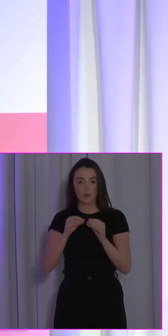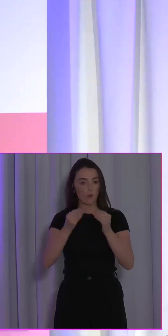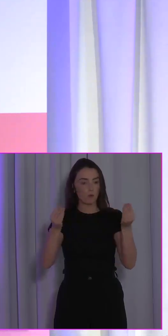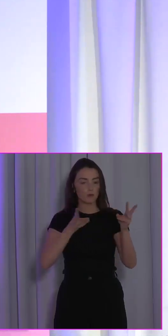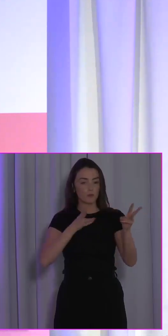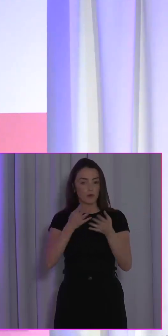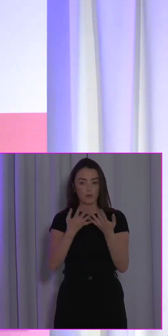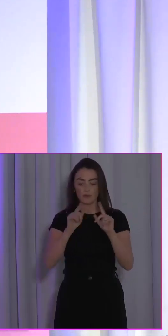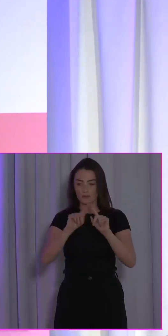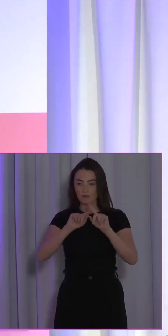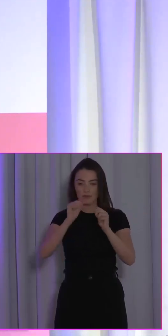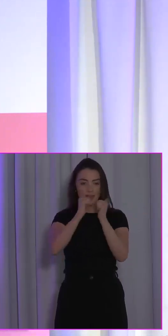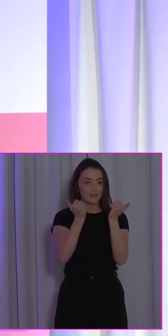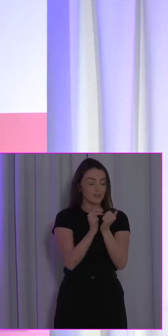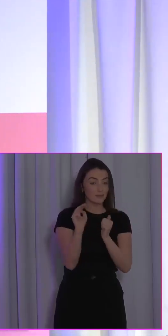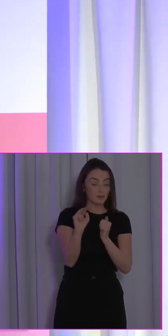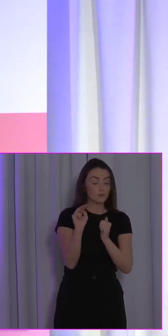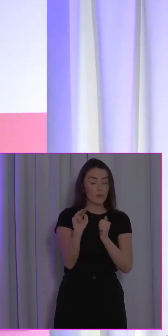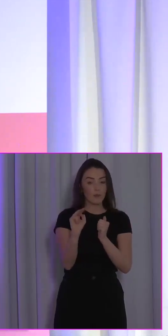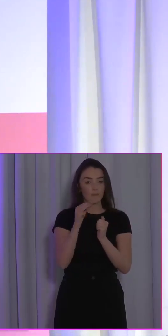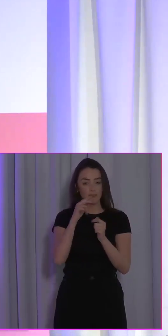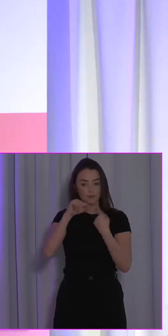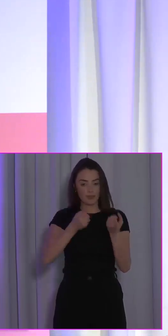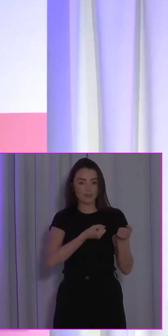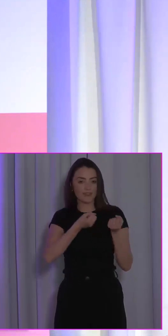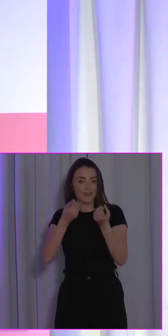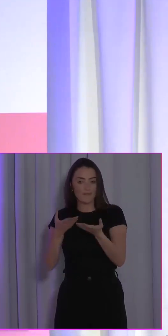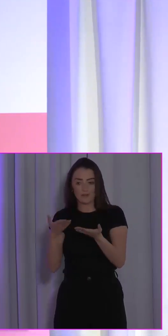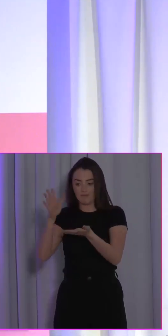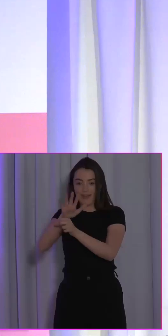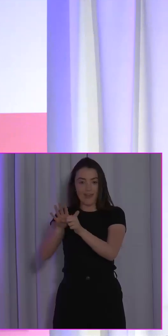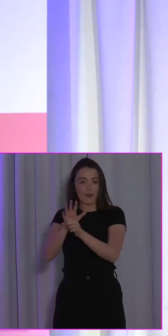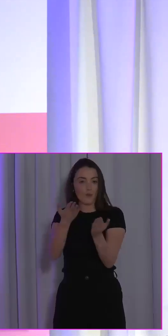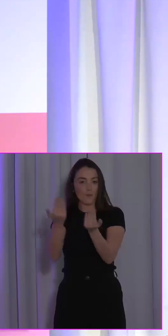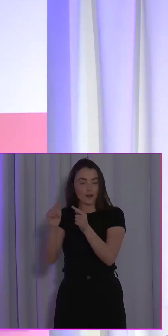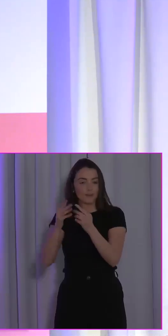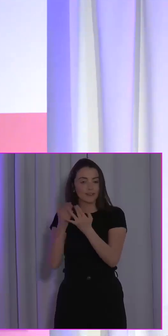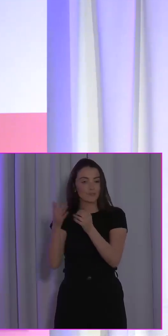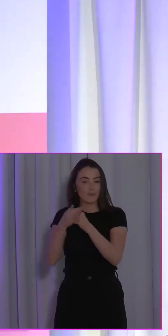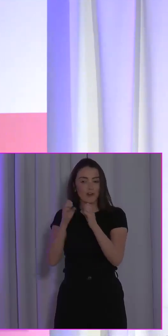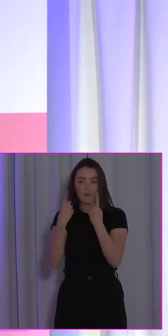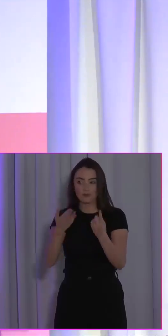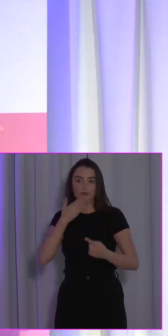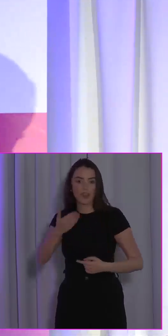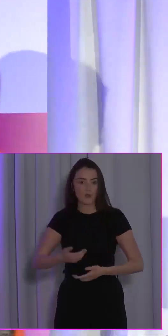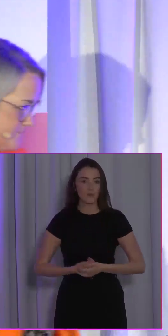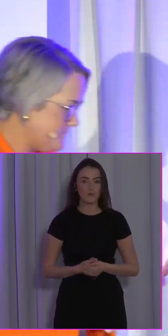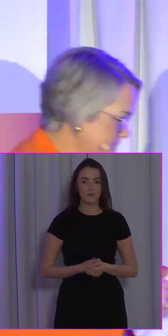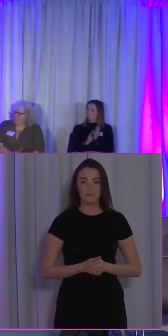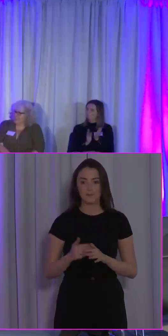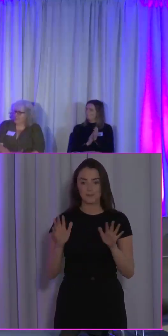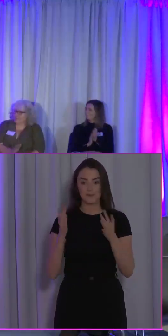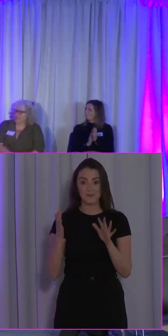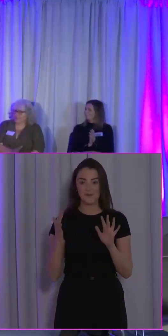to working with as many agencies as possible so that we can deliver a destination that's welcoming and accessible to everyone. Thank you.